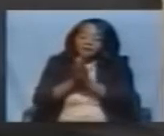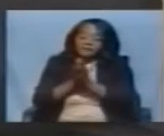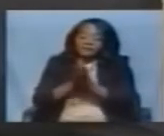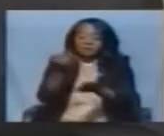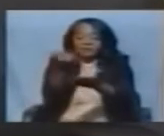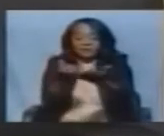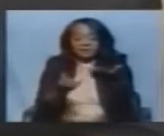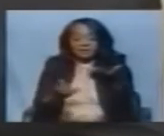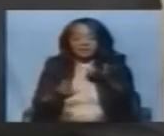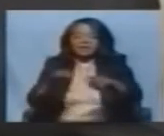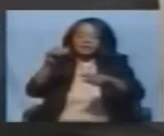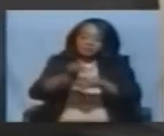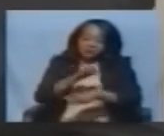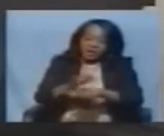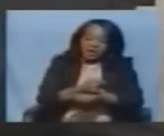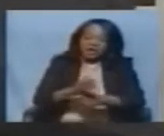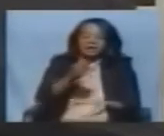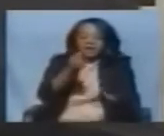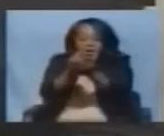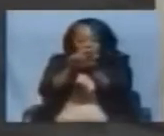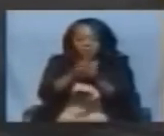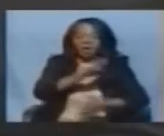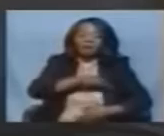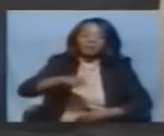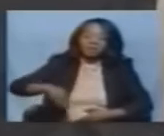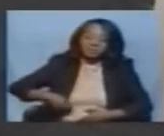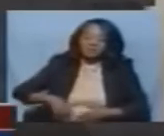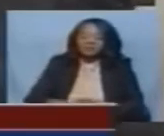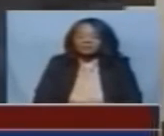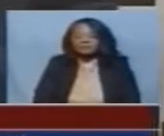designed, and we conduct training to try and help our members. And then also,